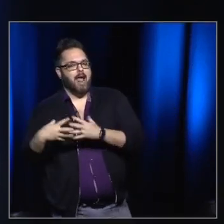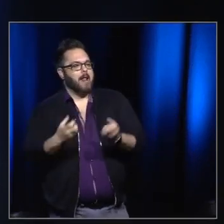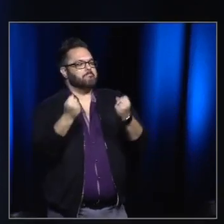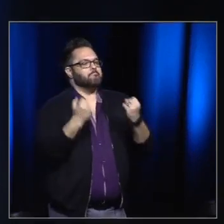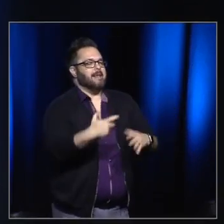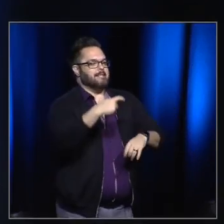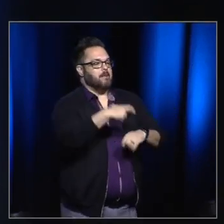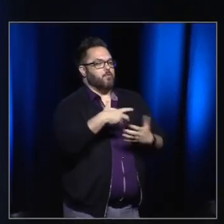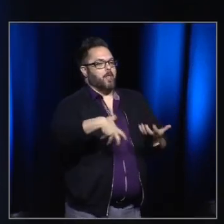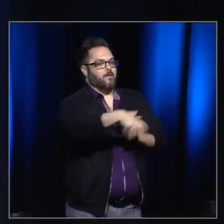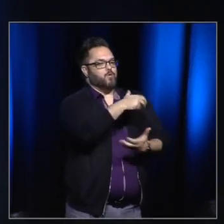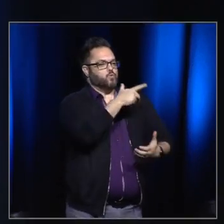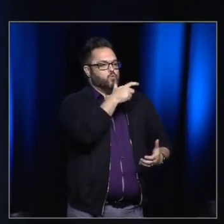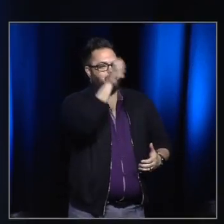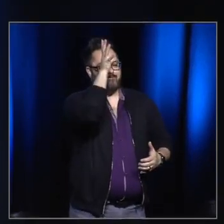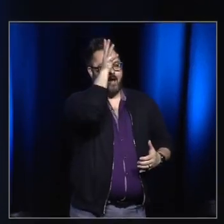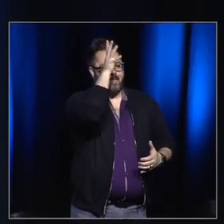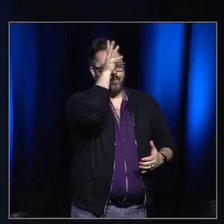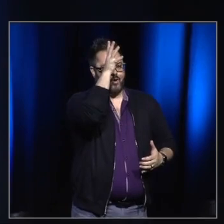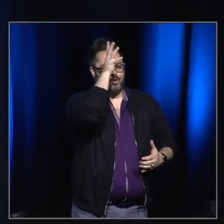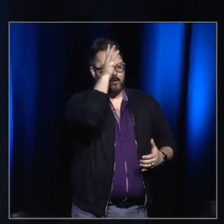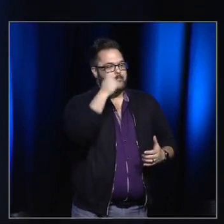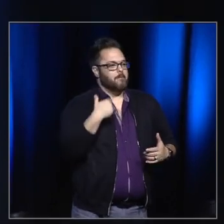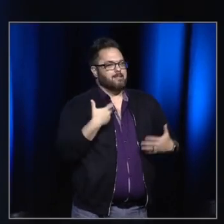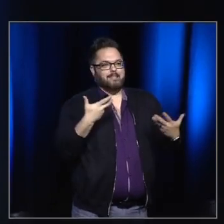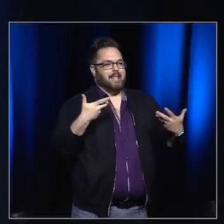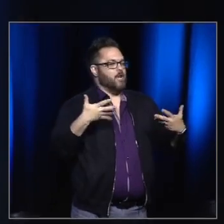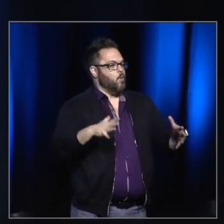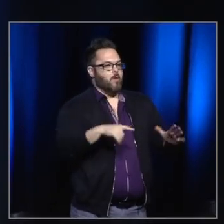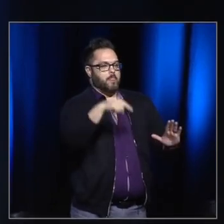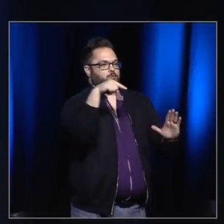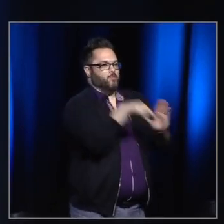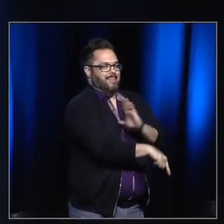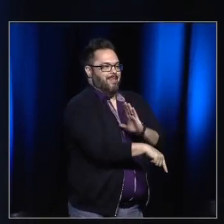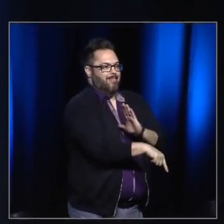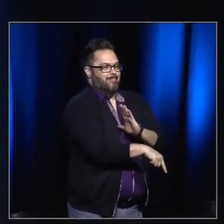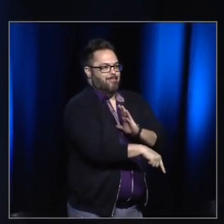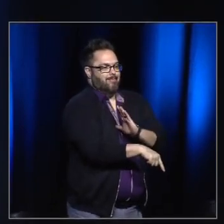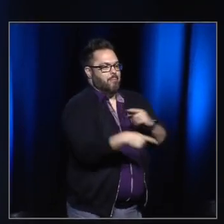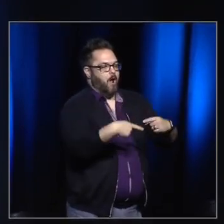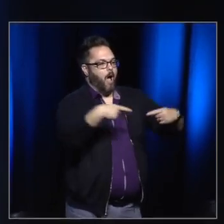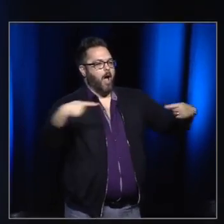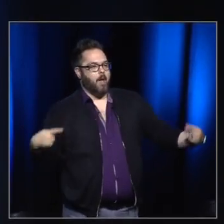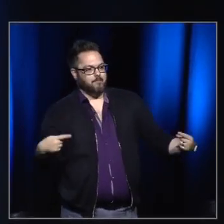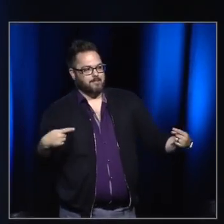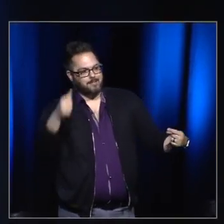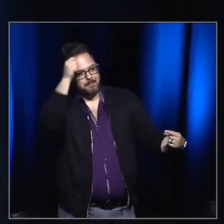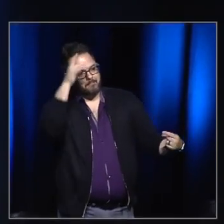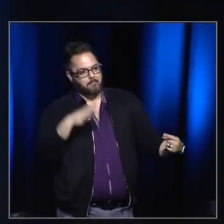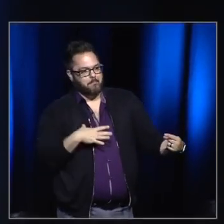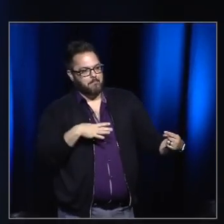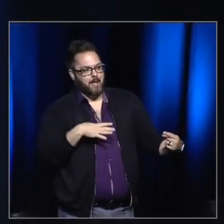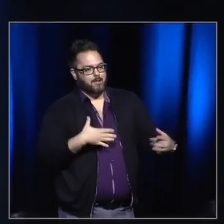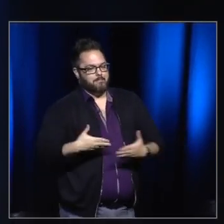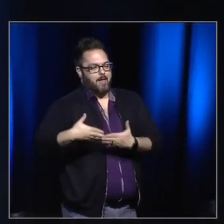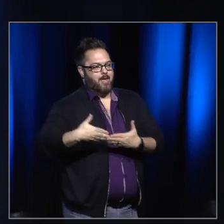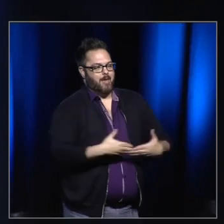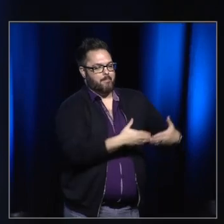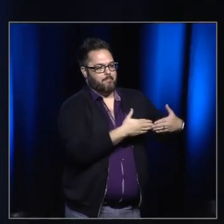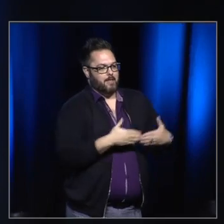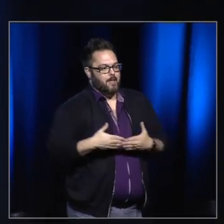issue of paternity because of the underlying risk of infanticide. So they probably want to mate with each male, but they don't want to be monopolized by any